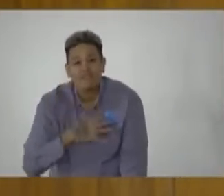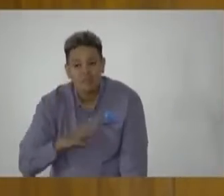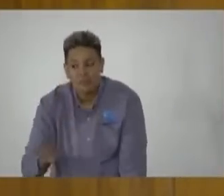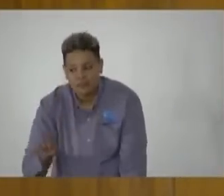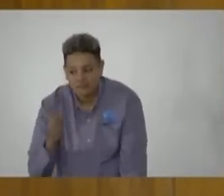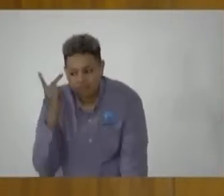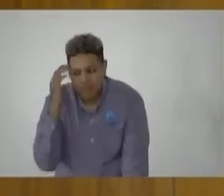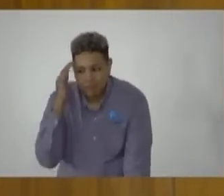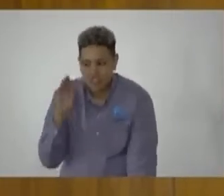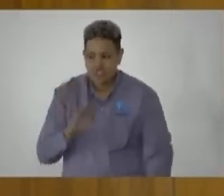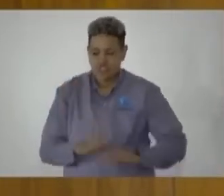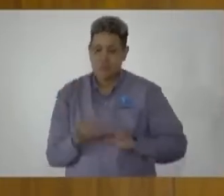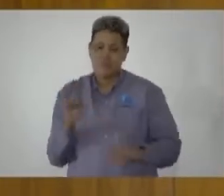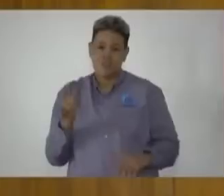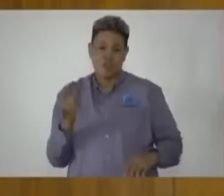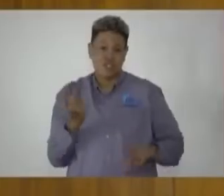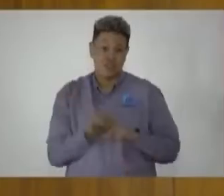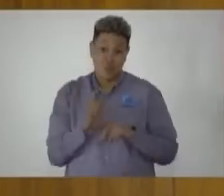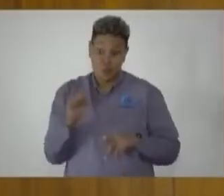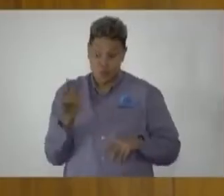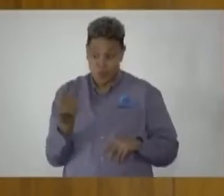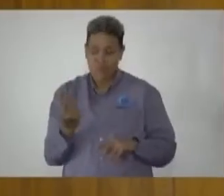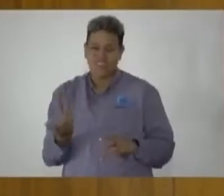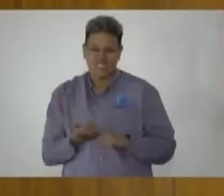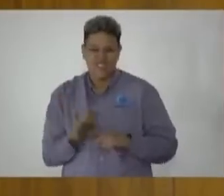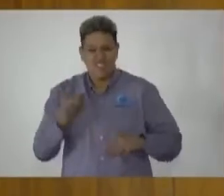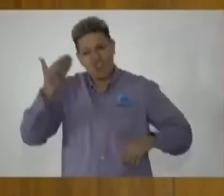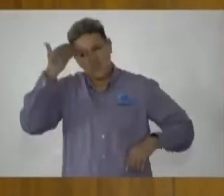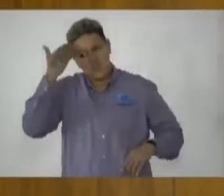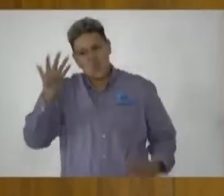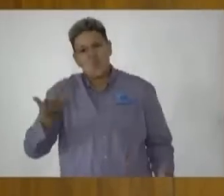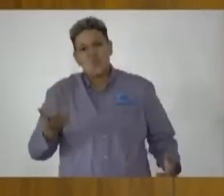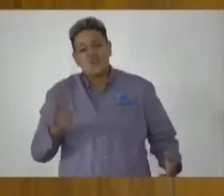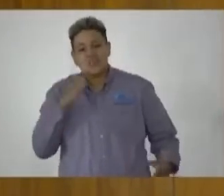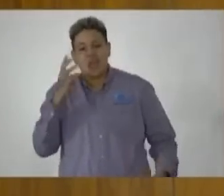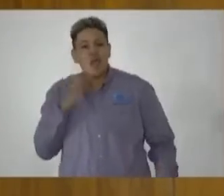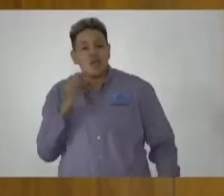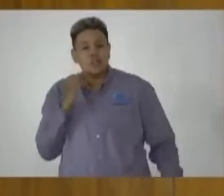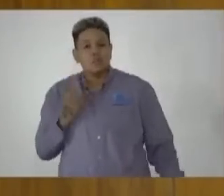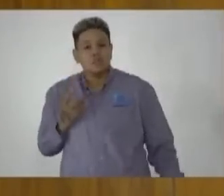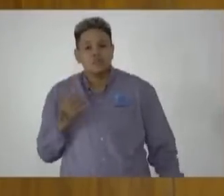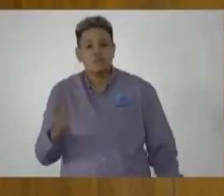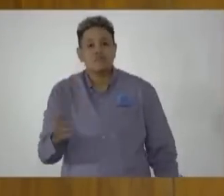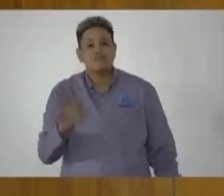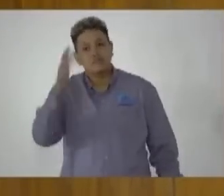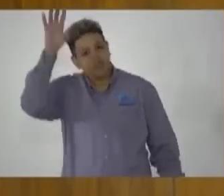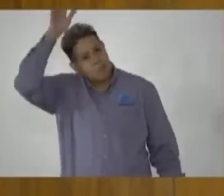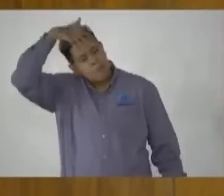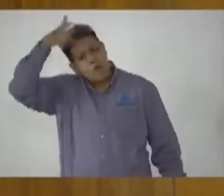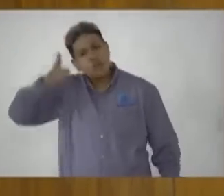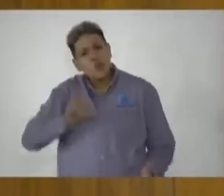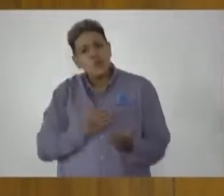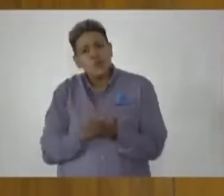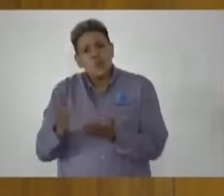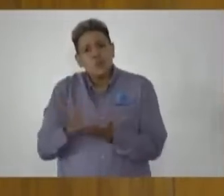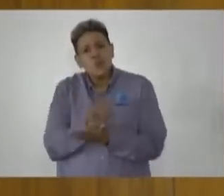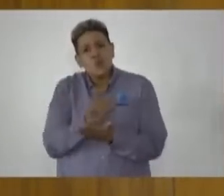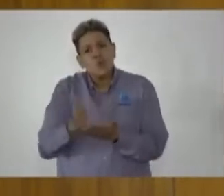And I am certain that we all know the journey that she had to